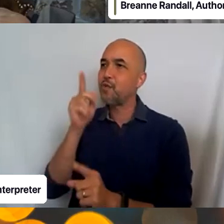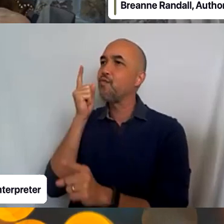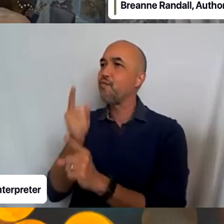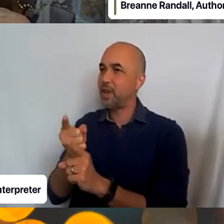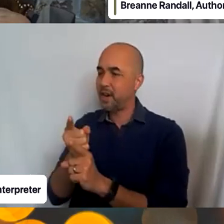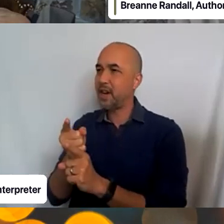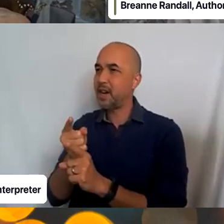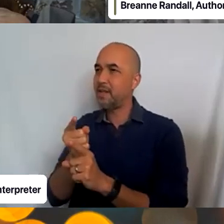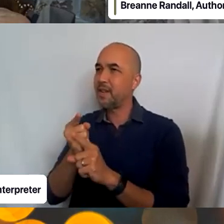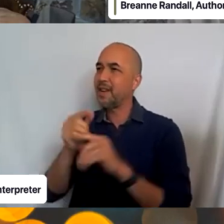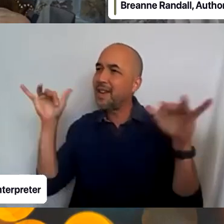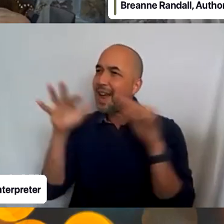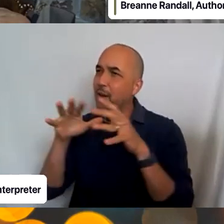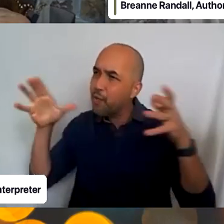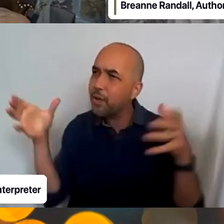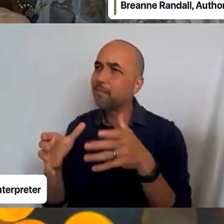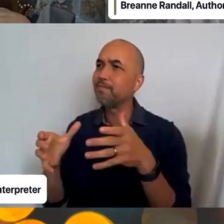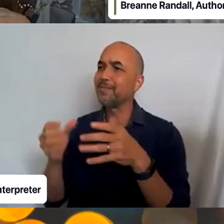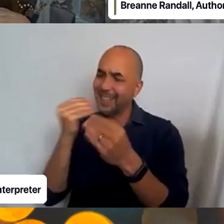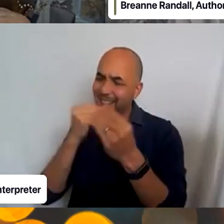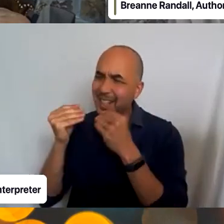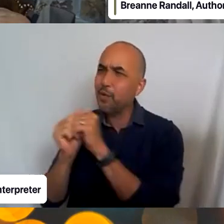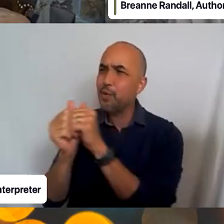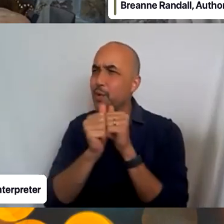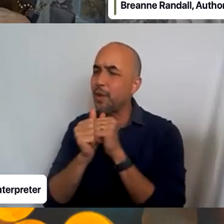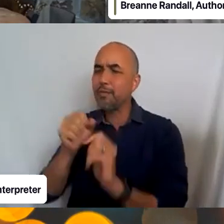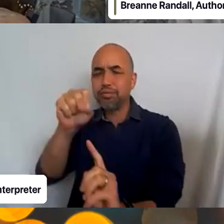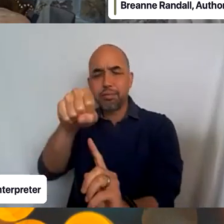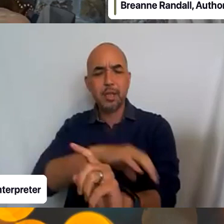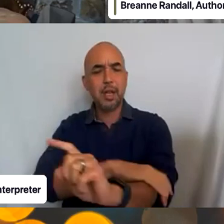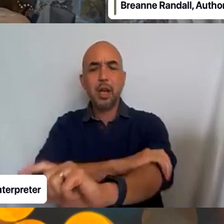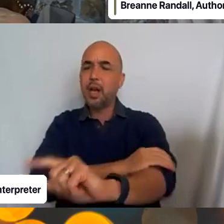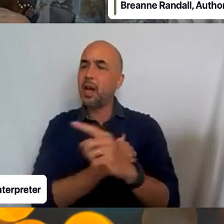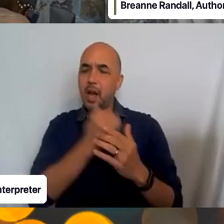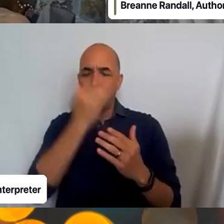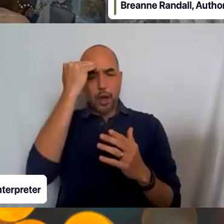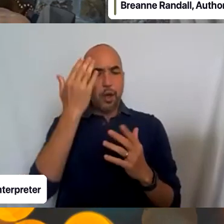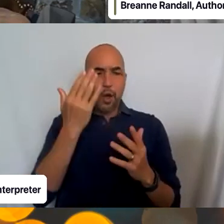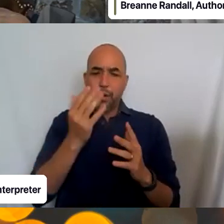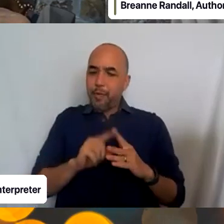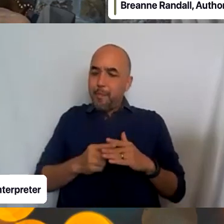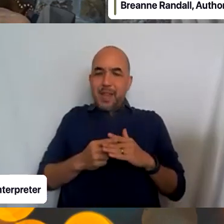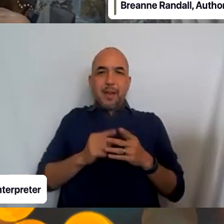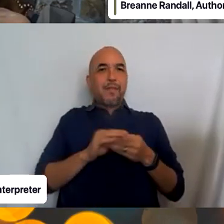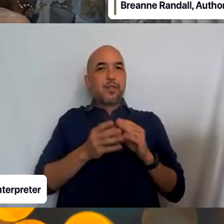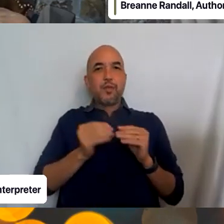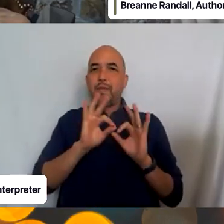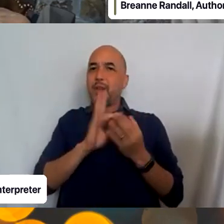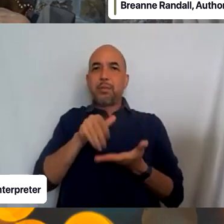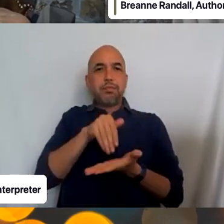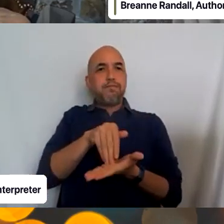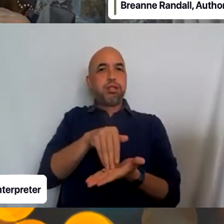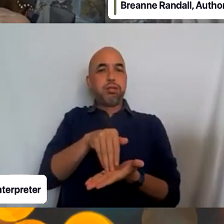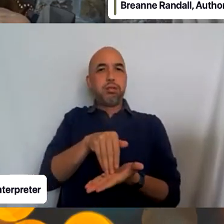I know that even in the beginning, you know, family is central. It's the central part, I feel like, of